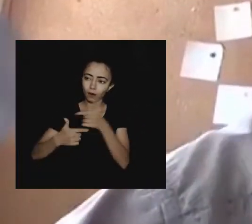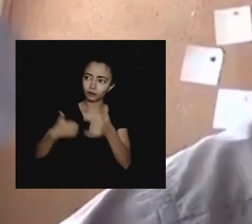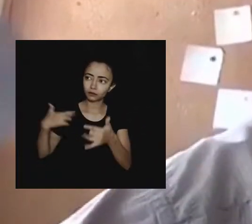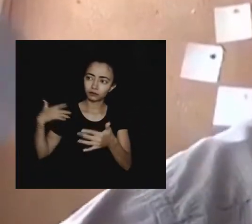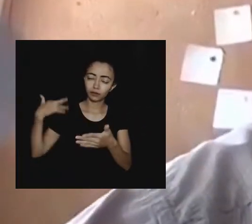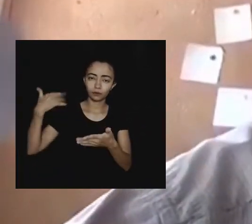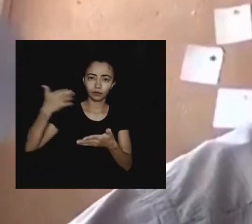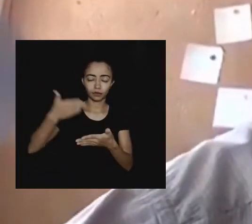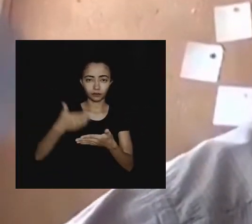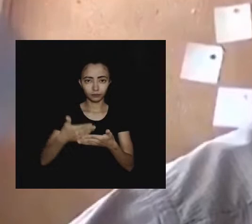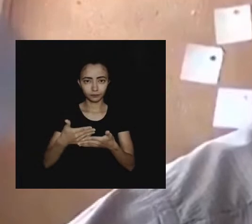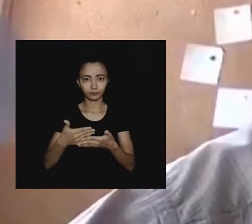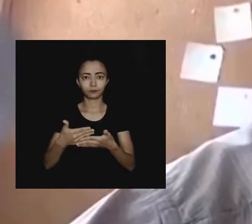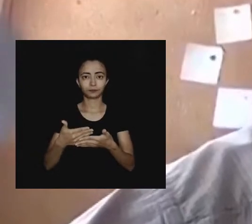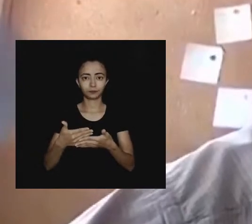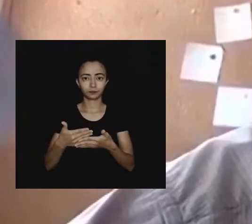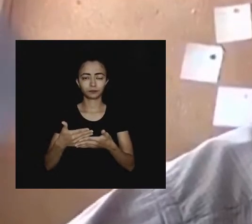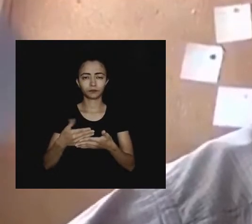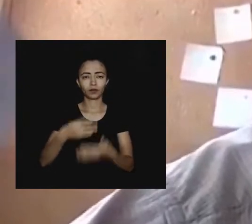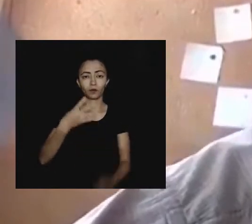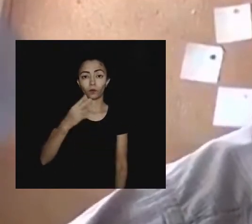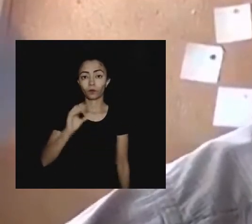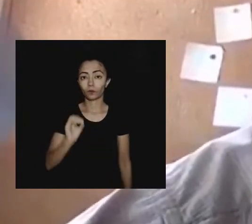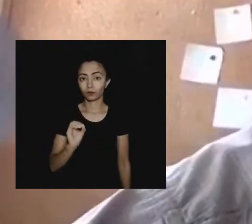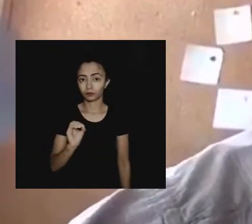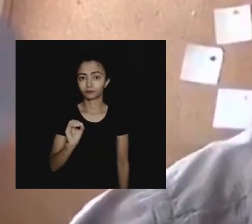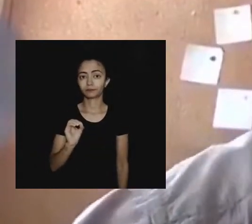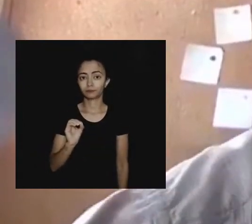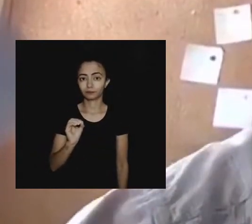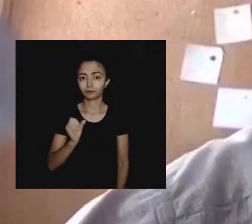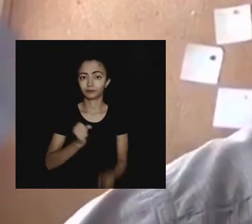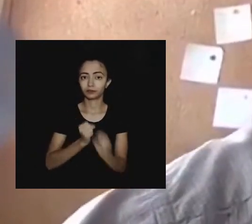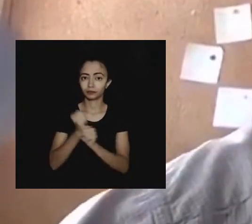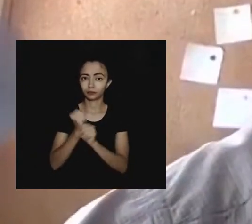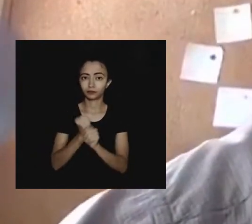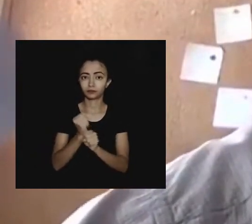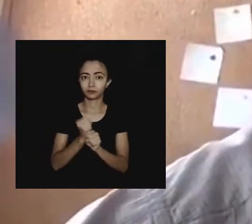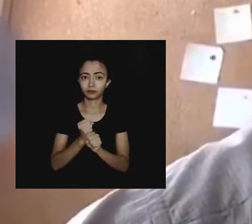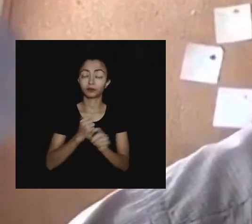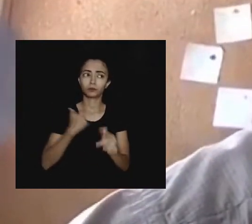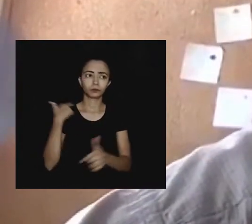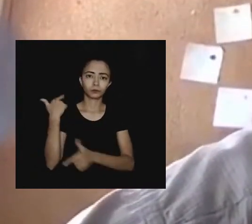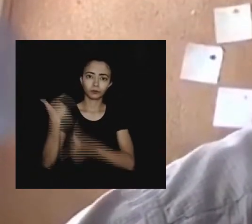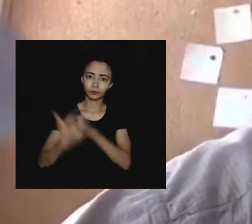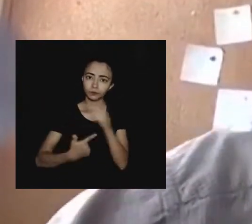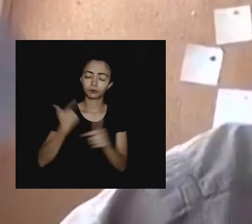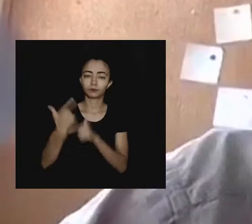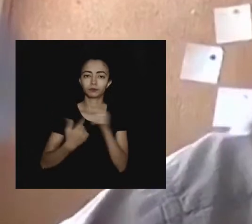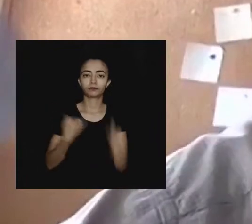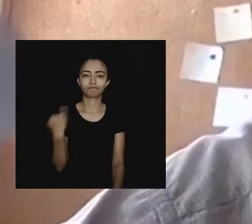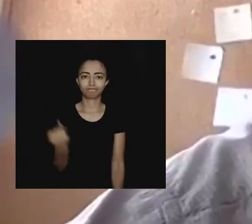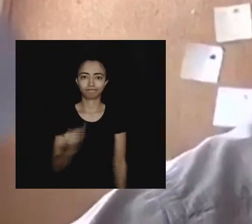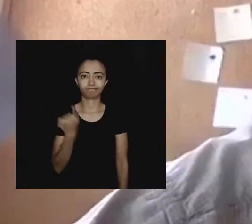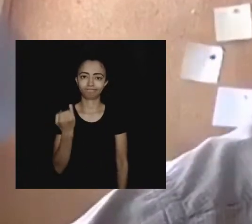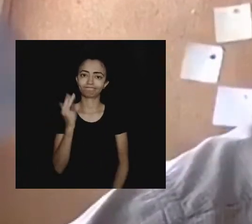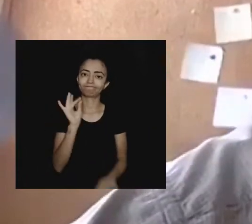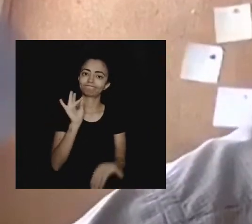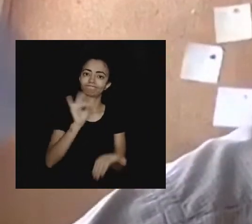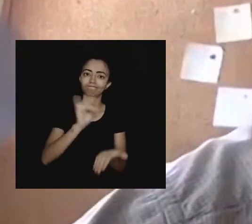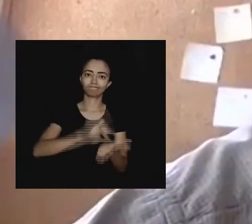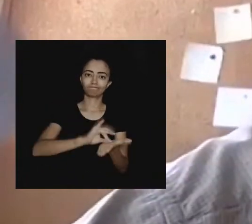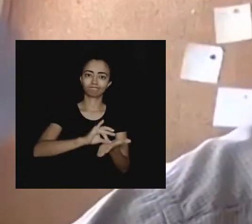that we've been doing at IPFA over the past 40 years. It's work that is actually extremely